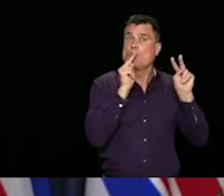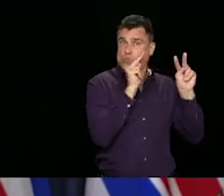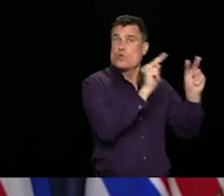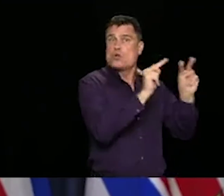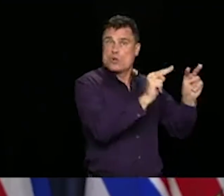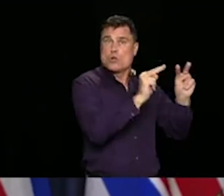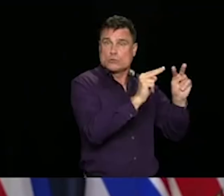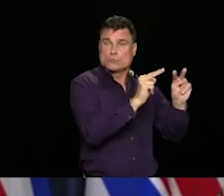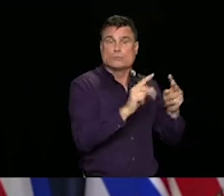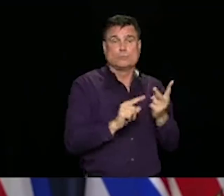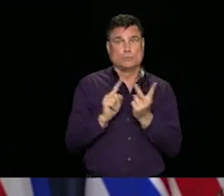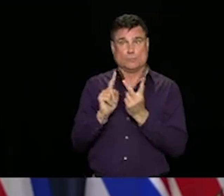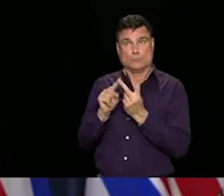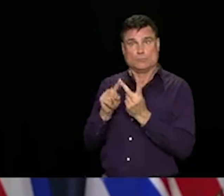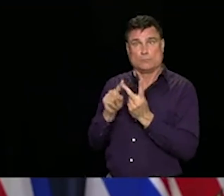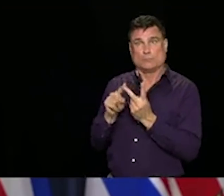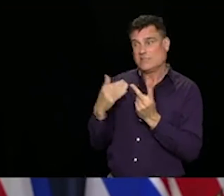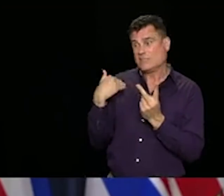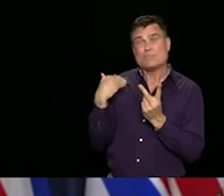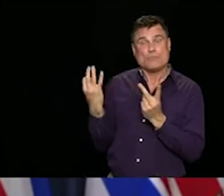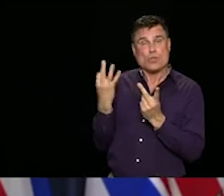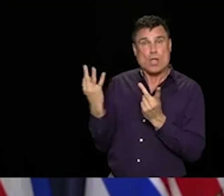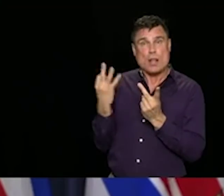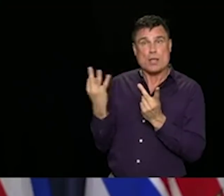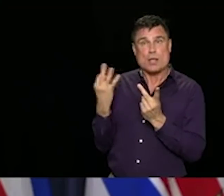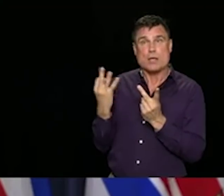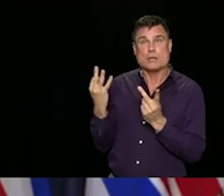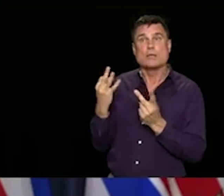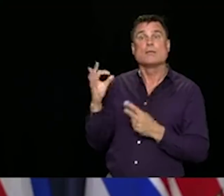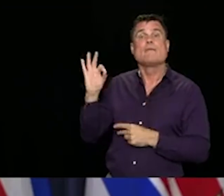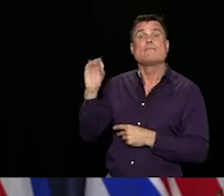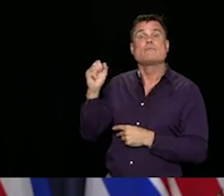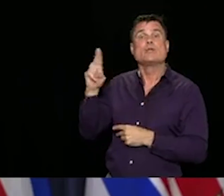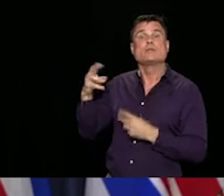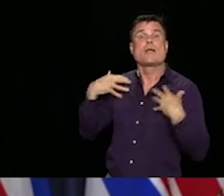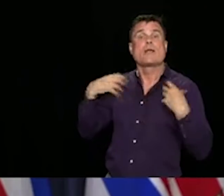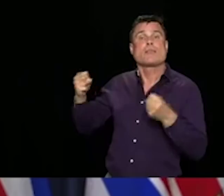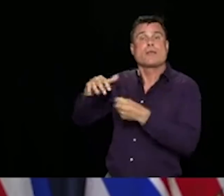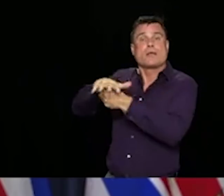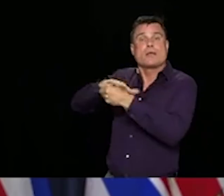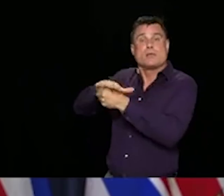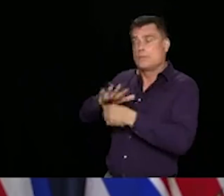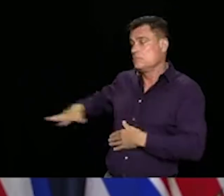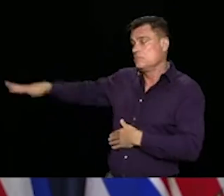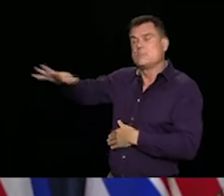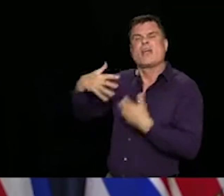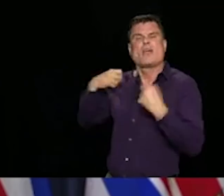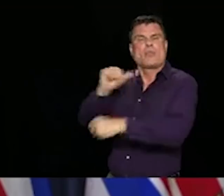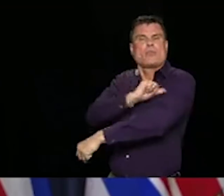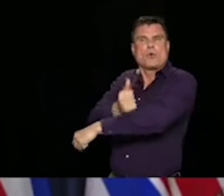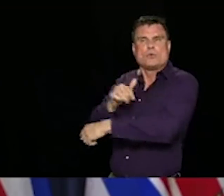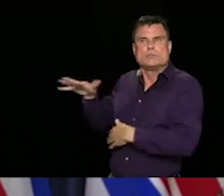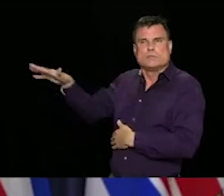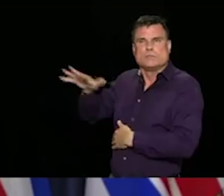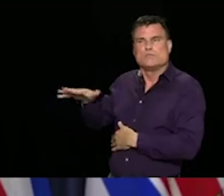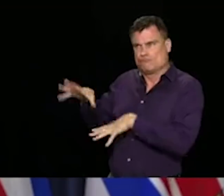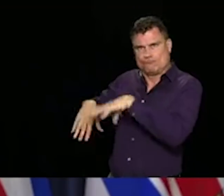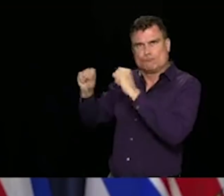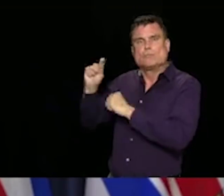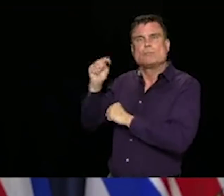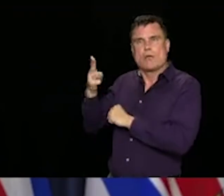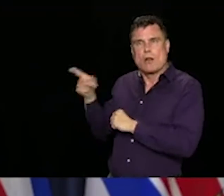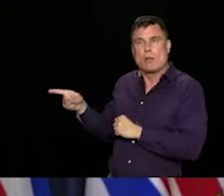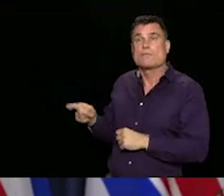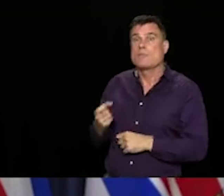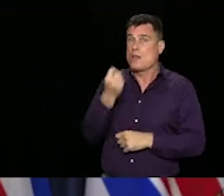hall on virtual town hall on Friday, May 22nd, with 11,000 viewers, and we want to express our appreciation to Dr. Victoria